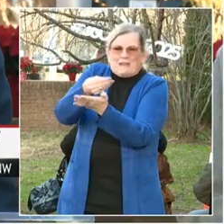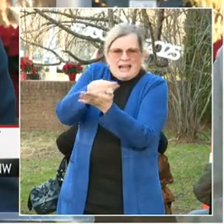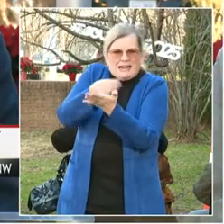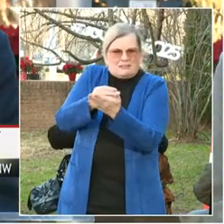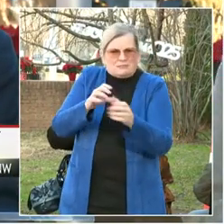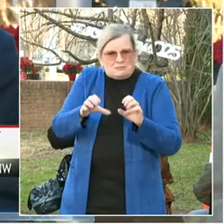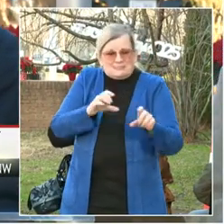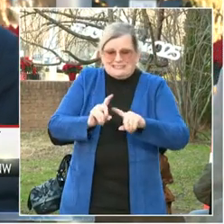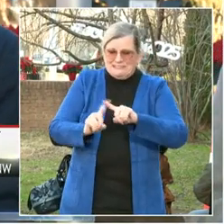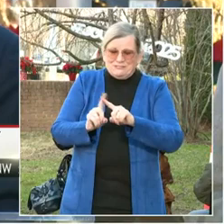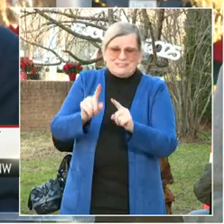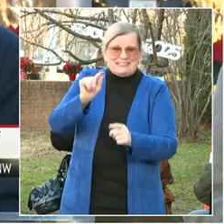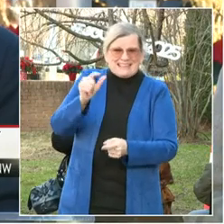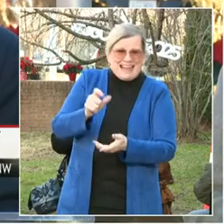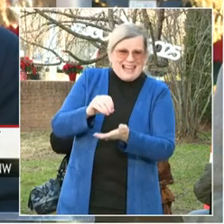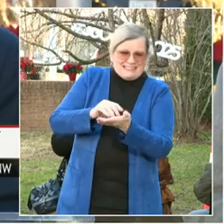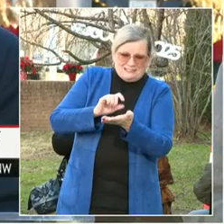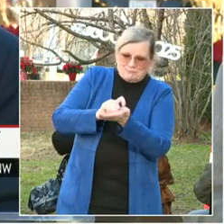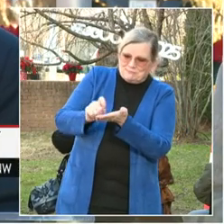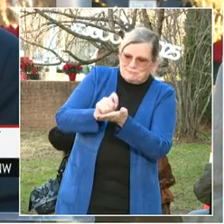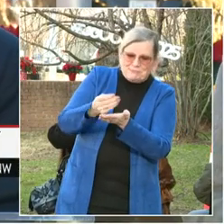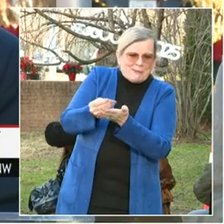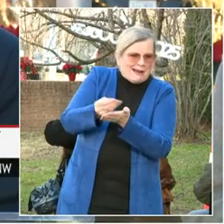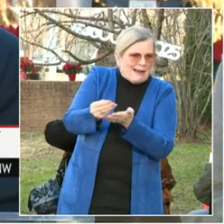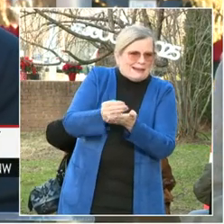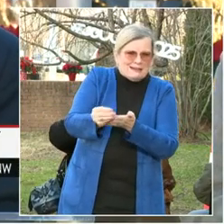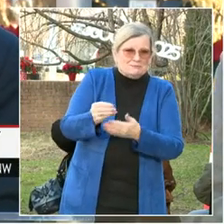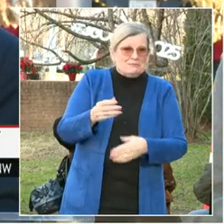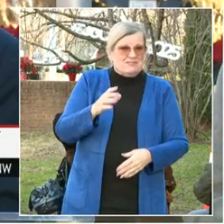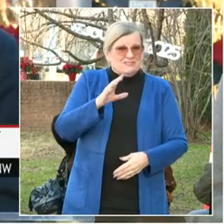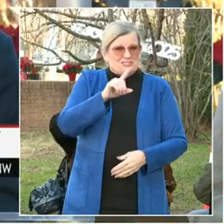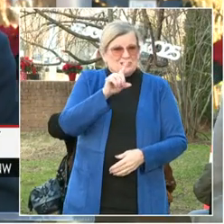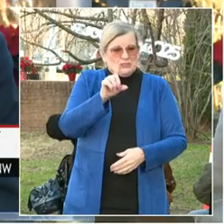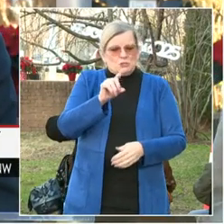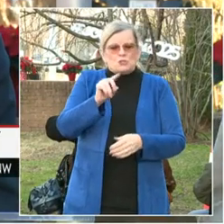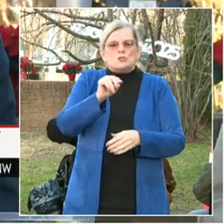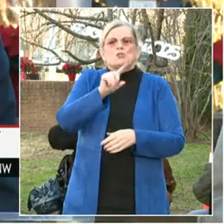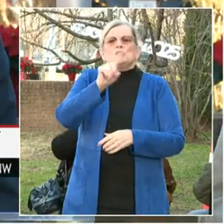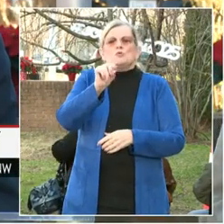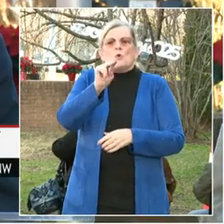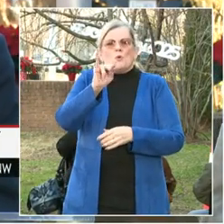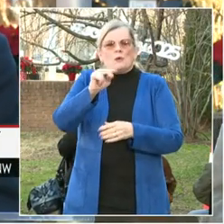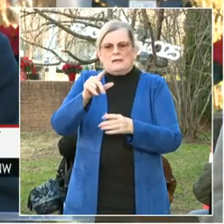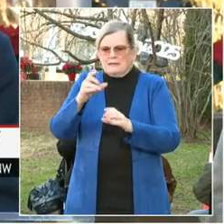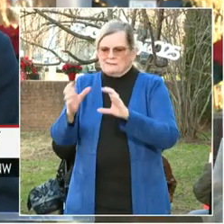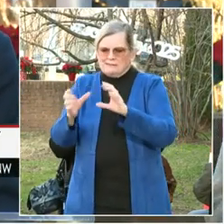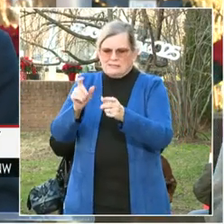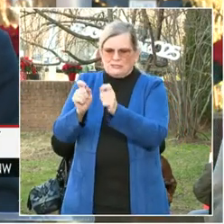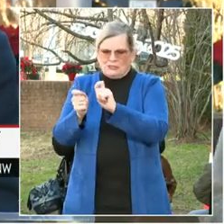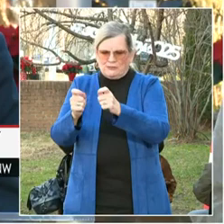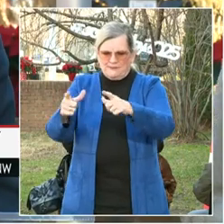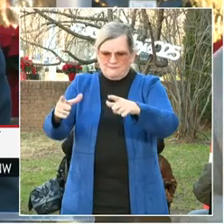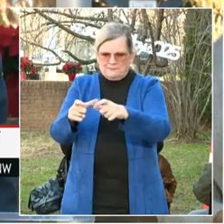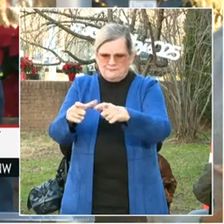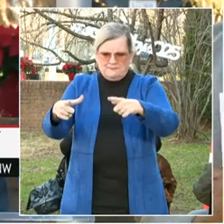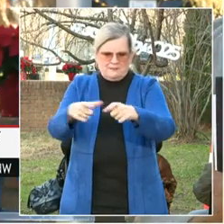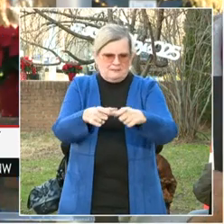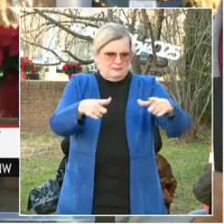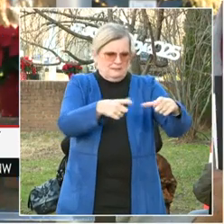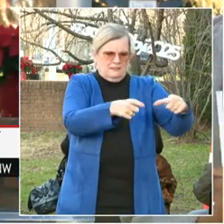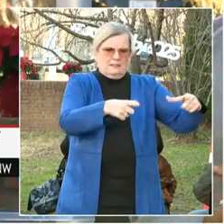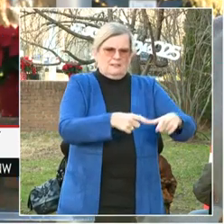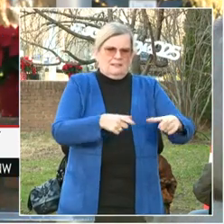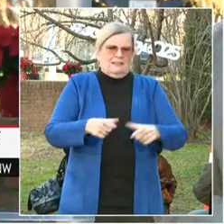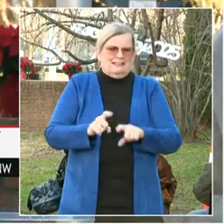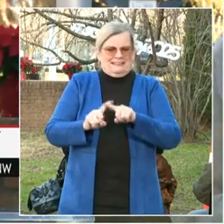here, and critical updates to our inclusionary zoning regulations to create more affordable housing in an informed way that will not hamper the critical